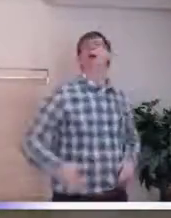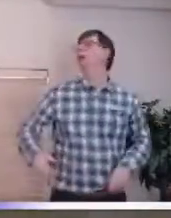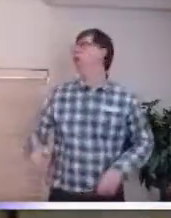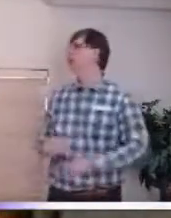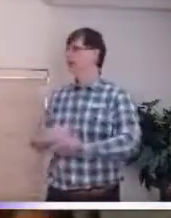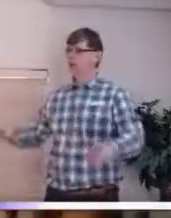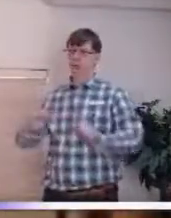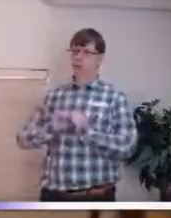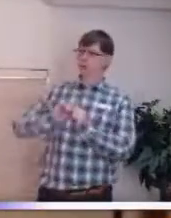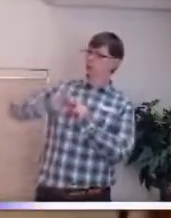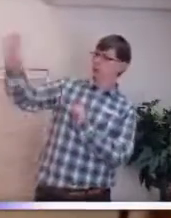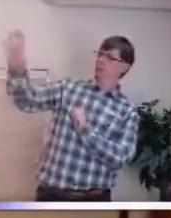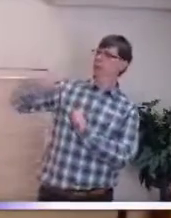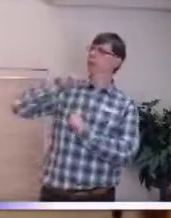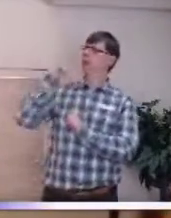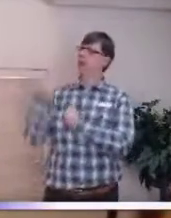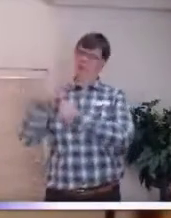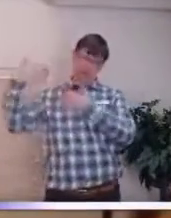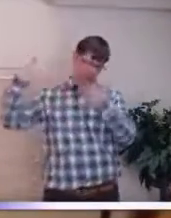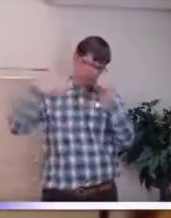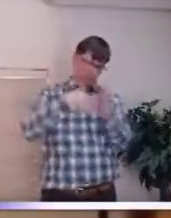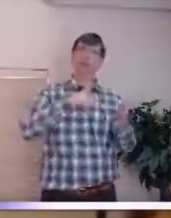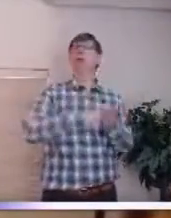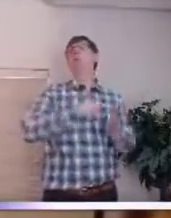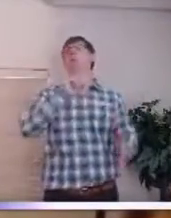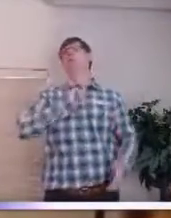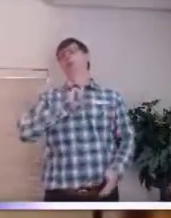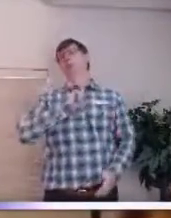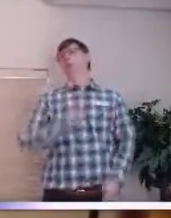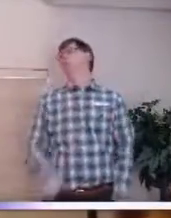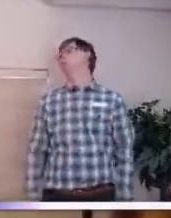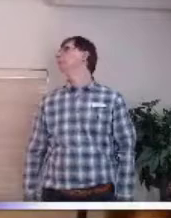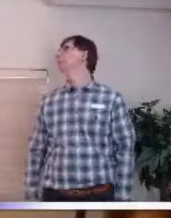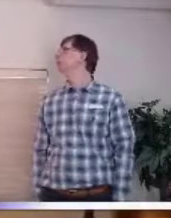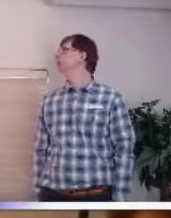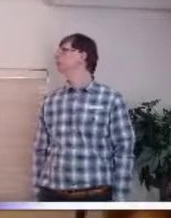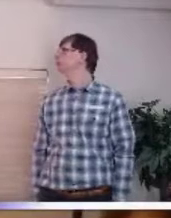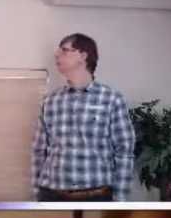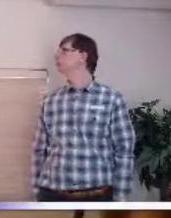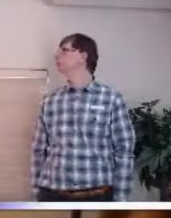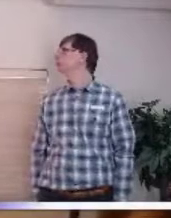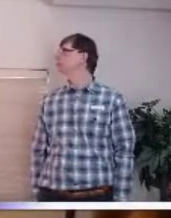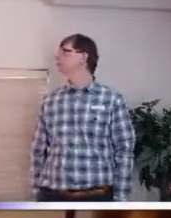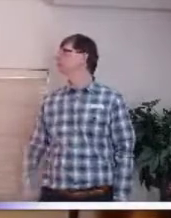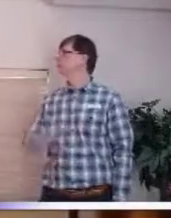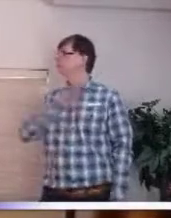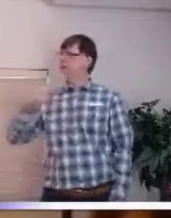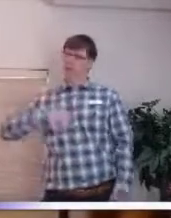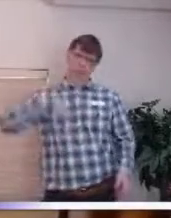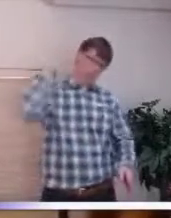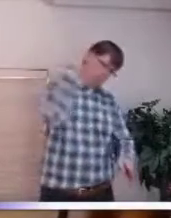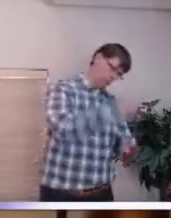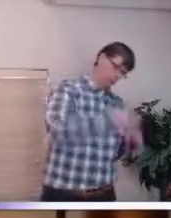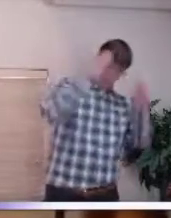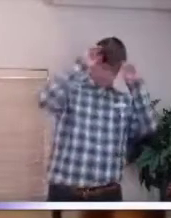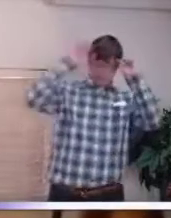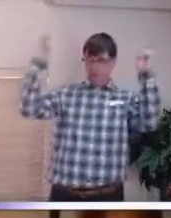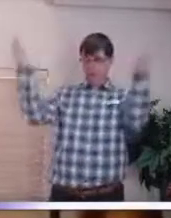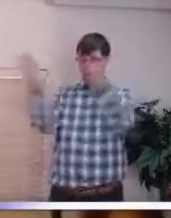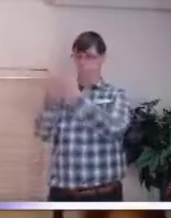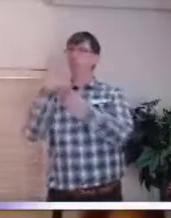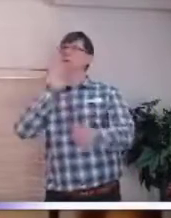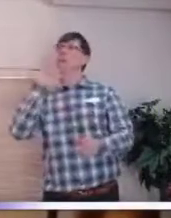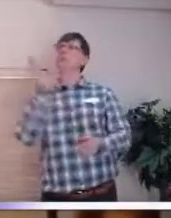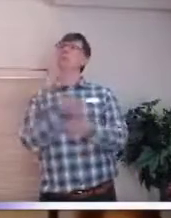was gone, this would be the end of me. This would be the end of me. And now imagine that